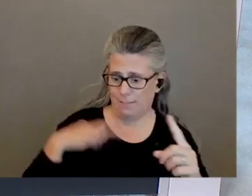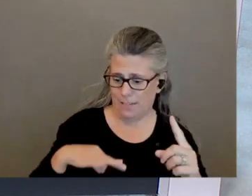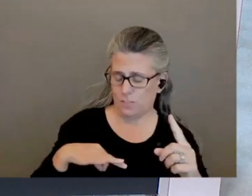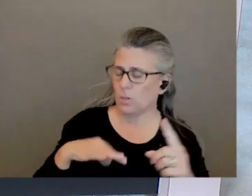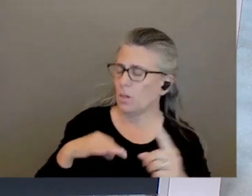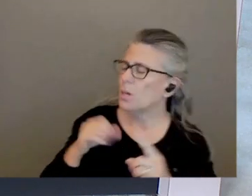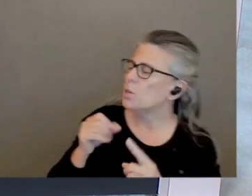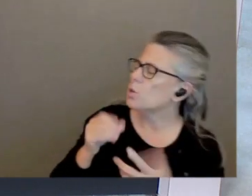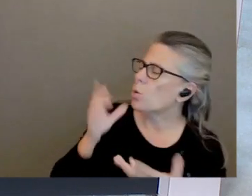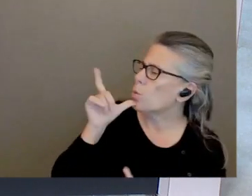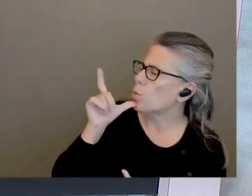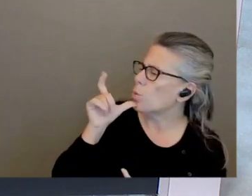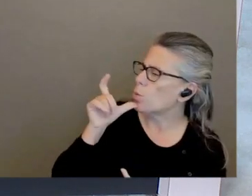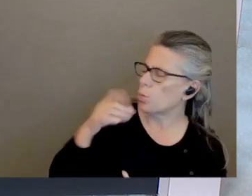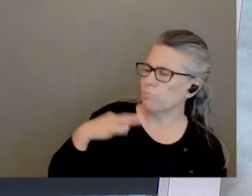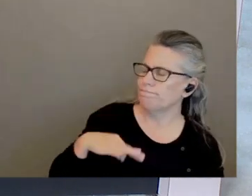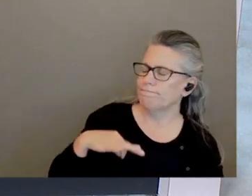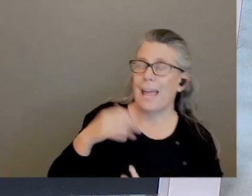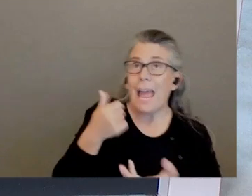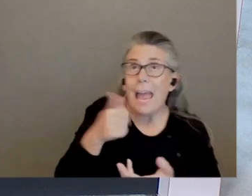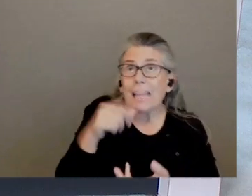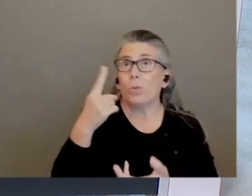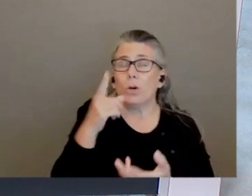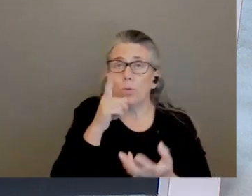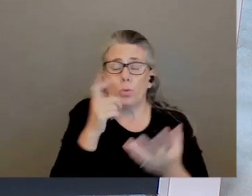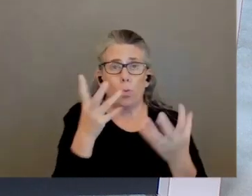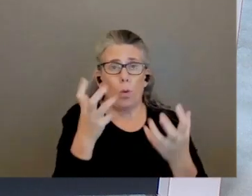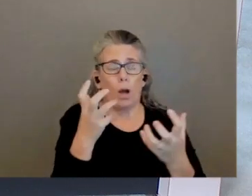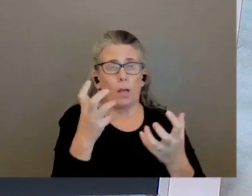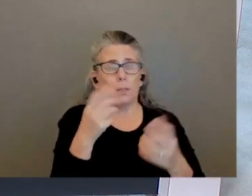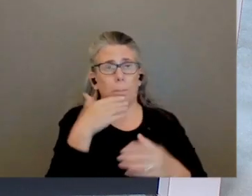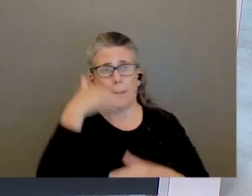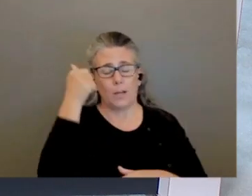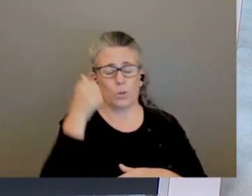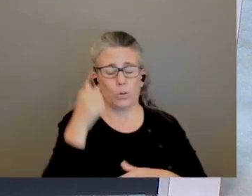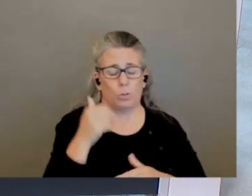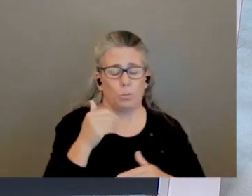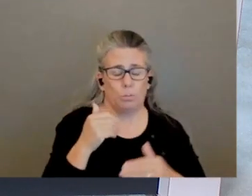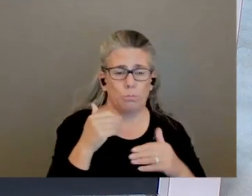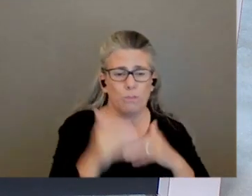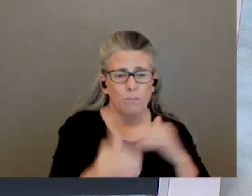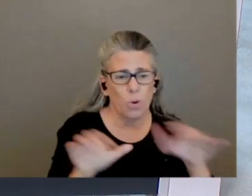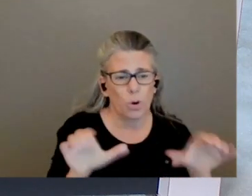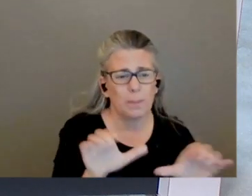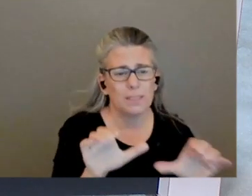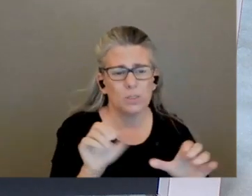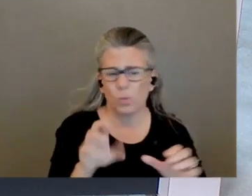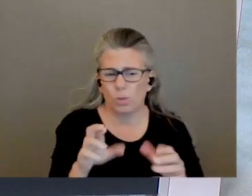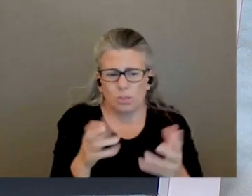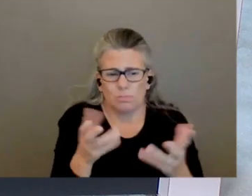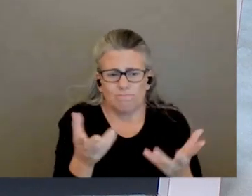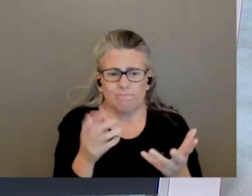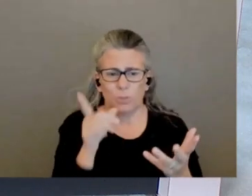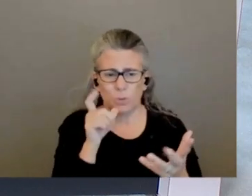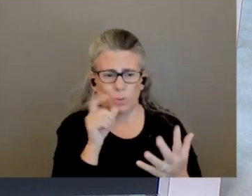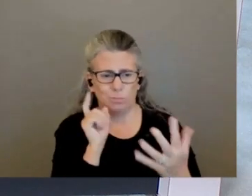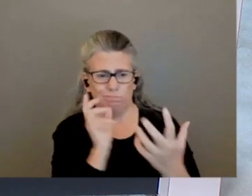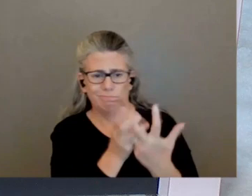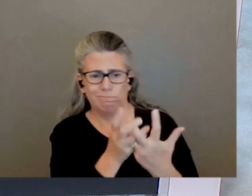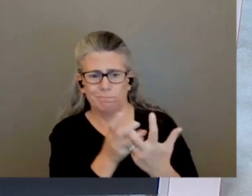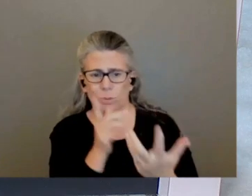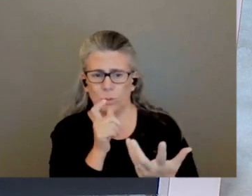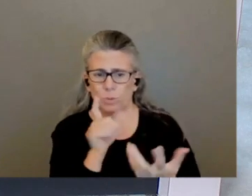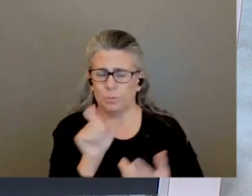better performance, or is it for specific workloads? What are we thinking here? So Graviton2 is, Graviton in general, I'm